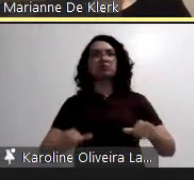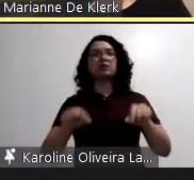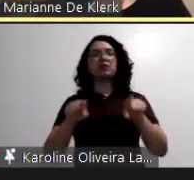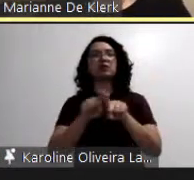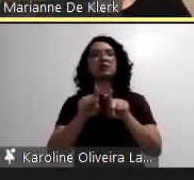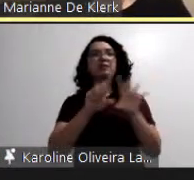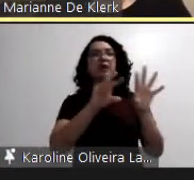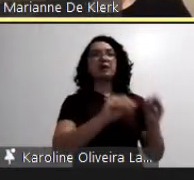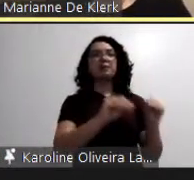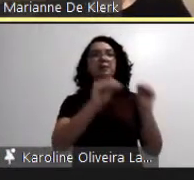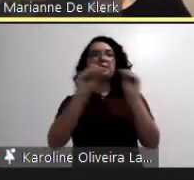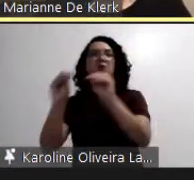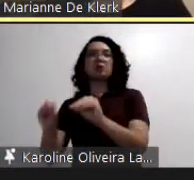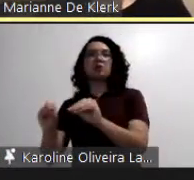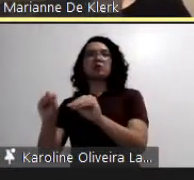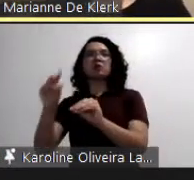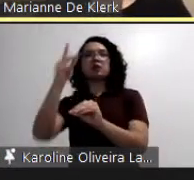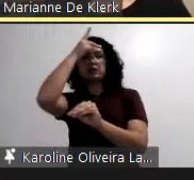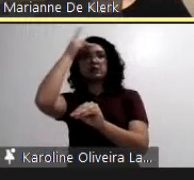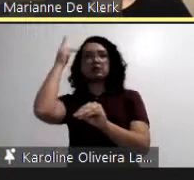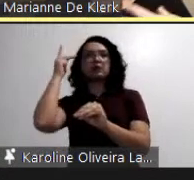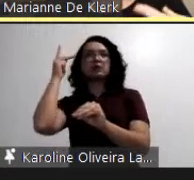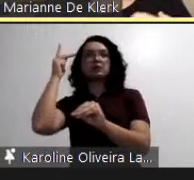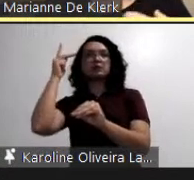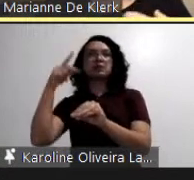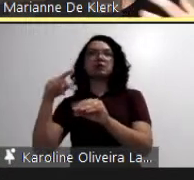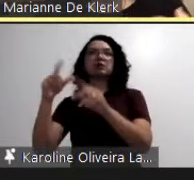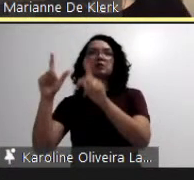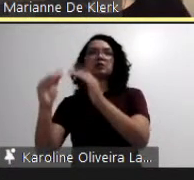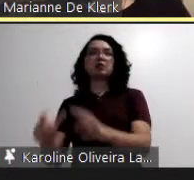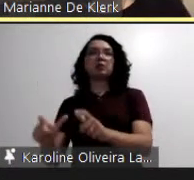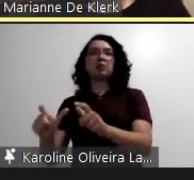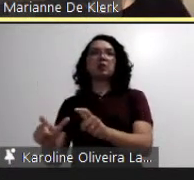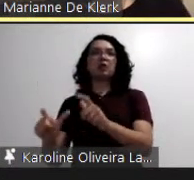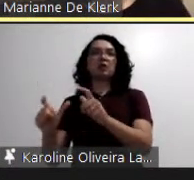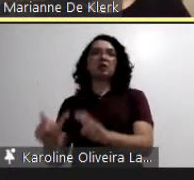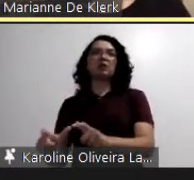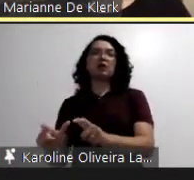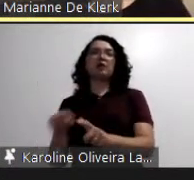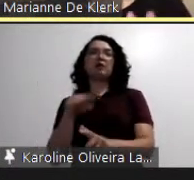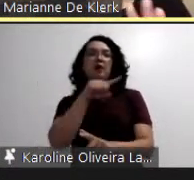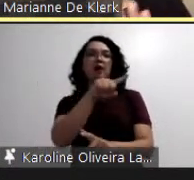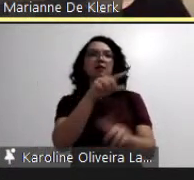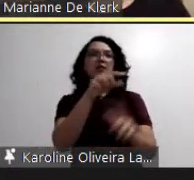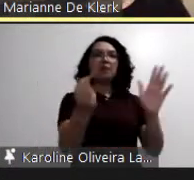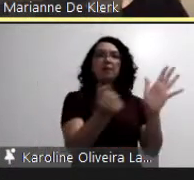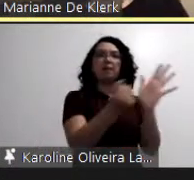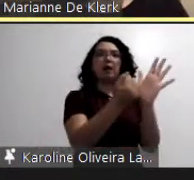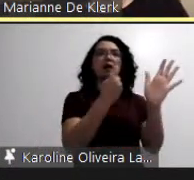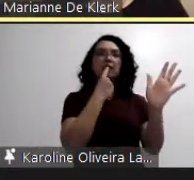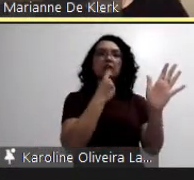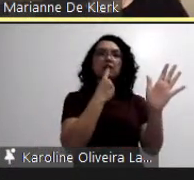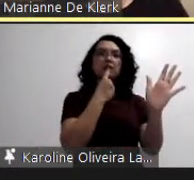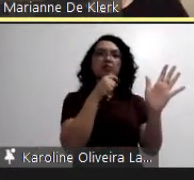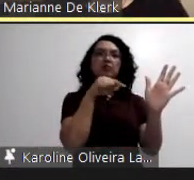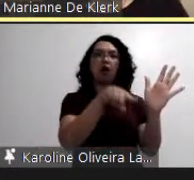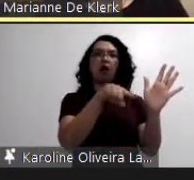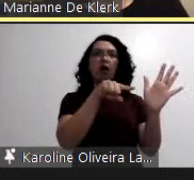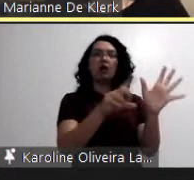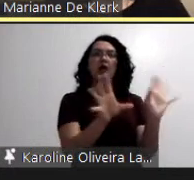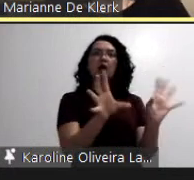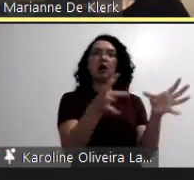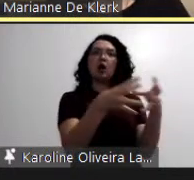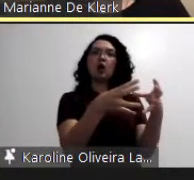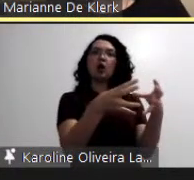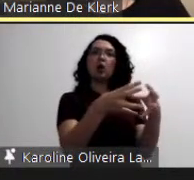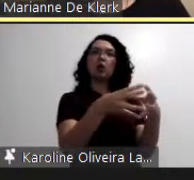where the black servants used to live. By the 50s, this was a bustling community, very undesirable for the government. So